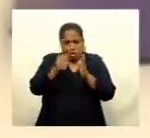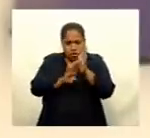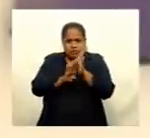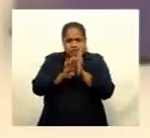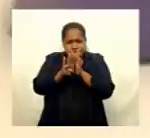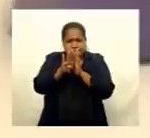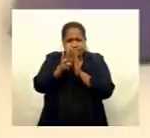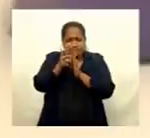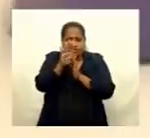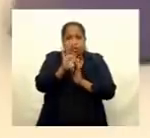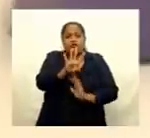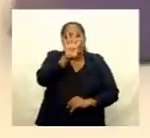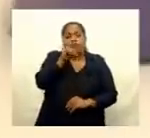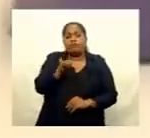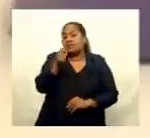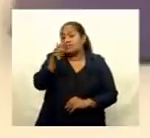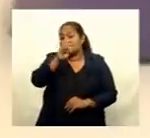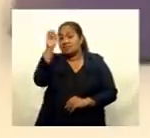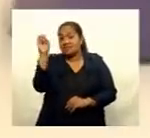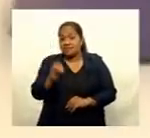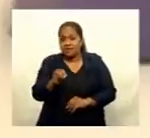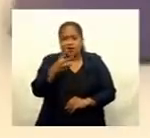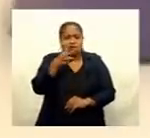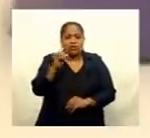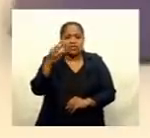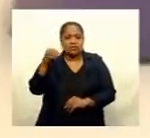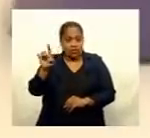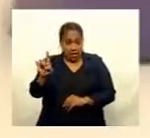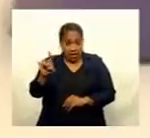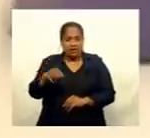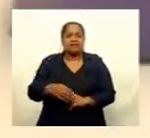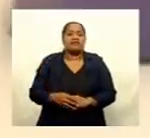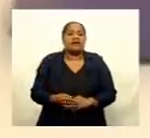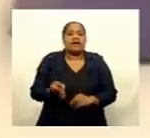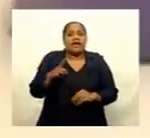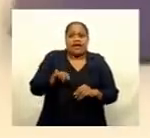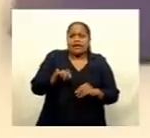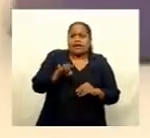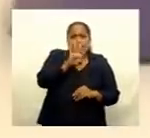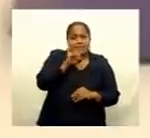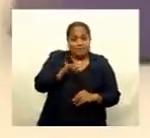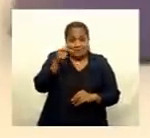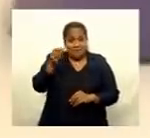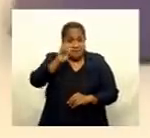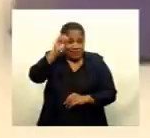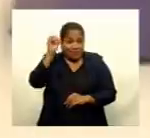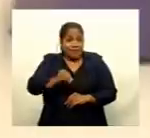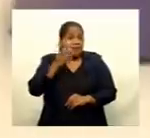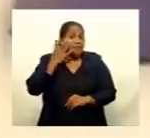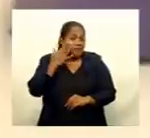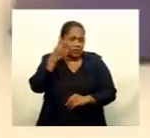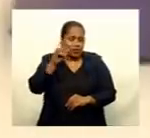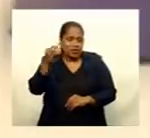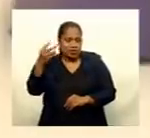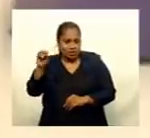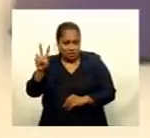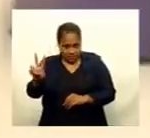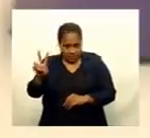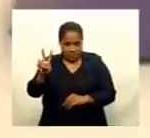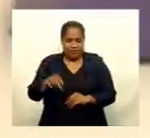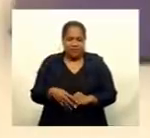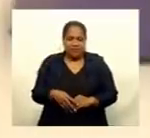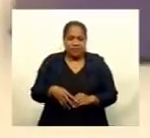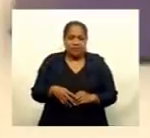a rate of 4.6% for 2021 and 4.7% for 2022,